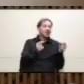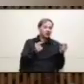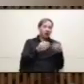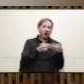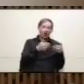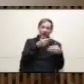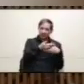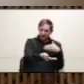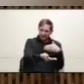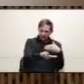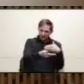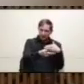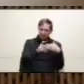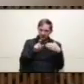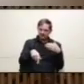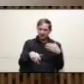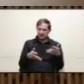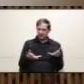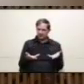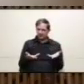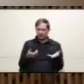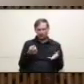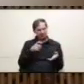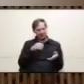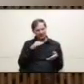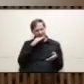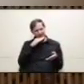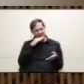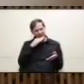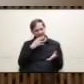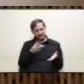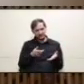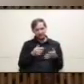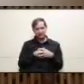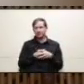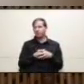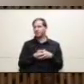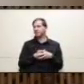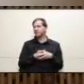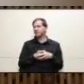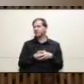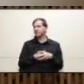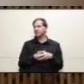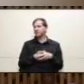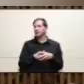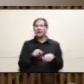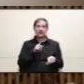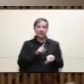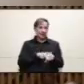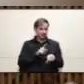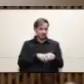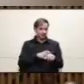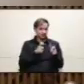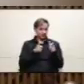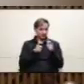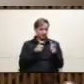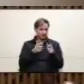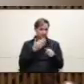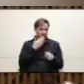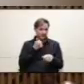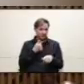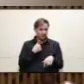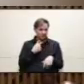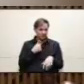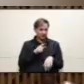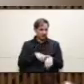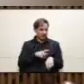not prior. It has to make sense on that one. Dr. The other Majoro, one, can you please try to manage time? okay, no, we'll definitely We are manage time. running We